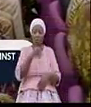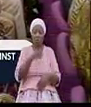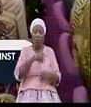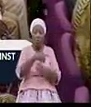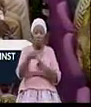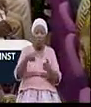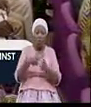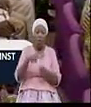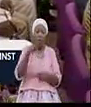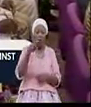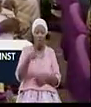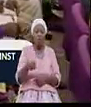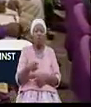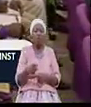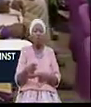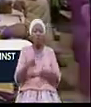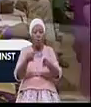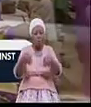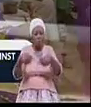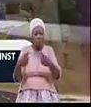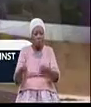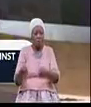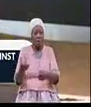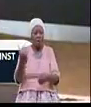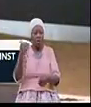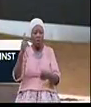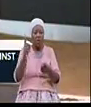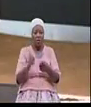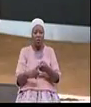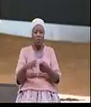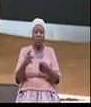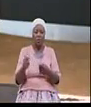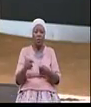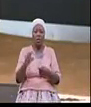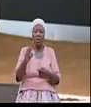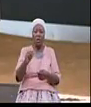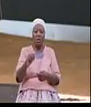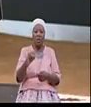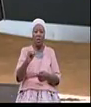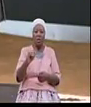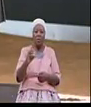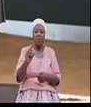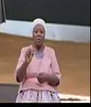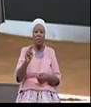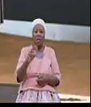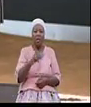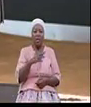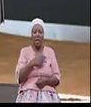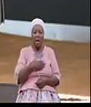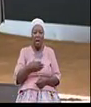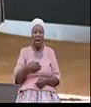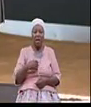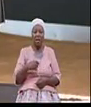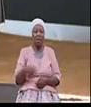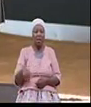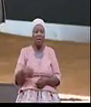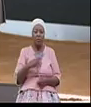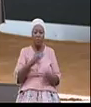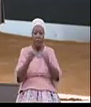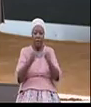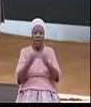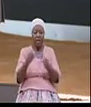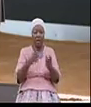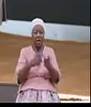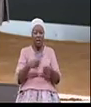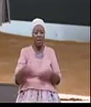thou wentest to the Midianites? And they chide, and they did chide with